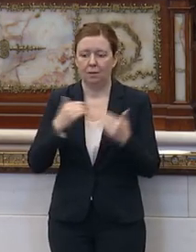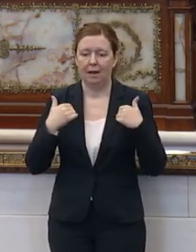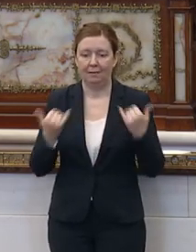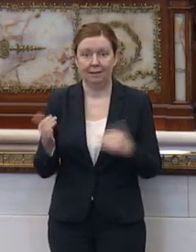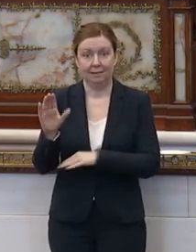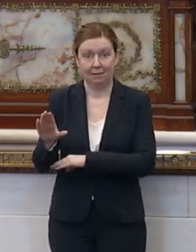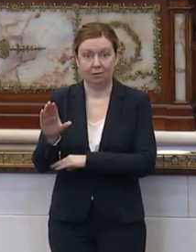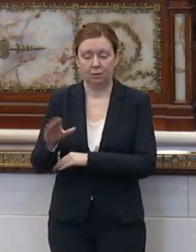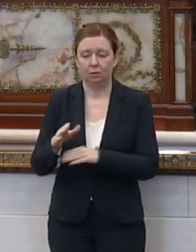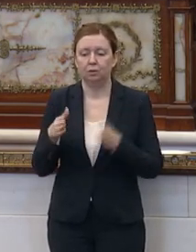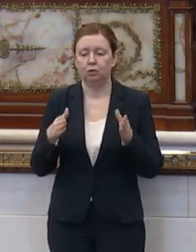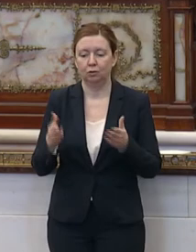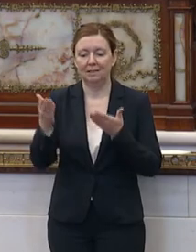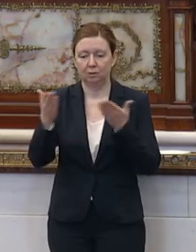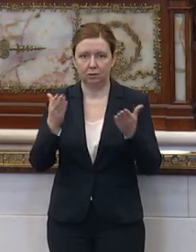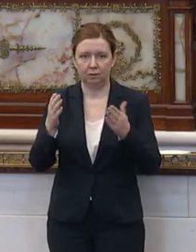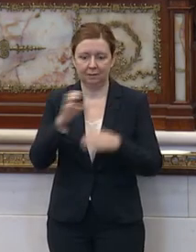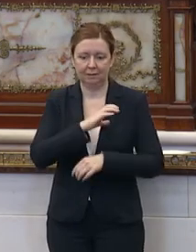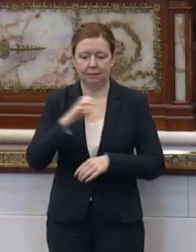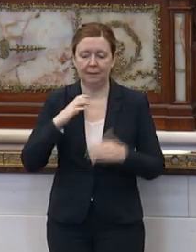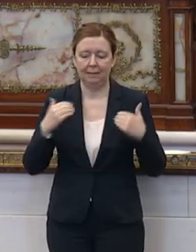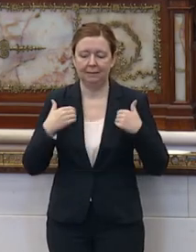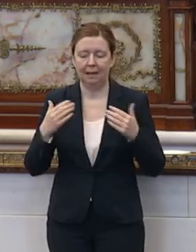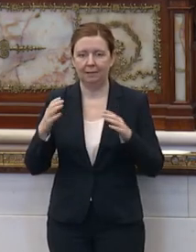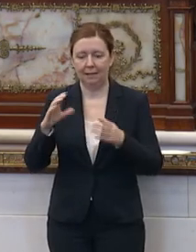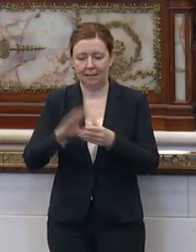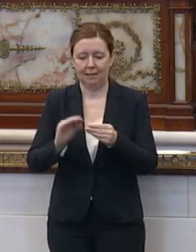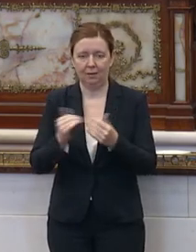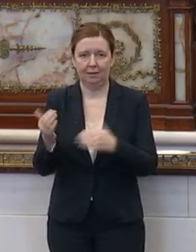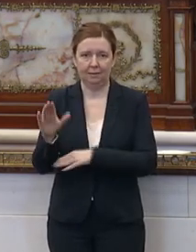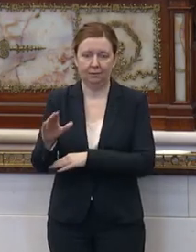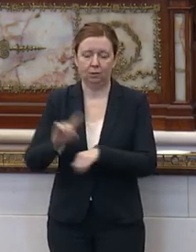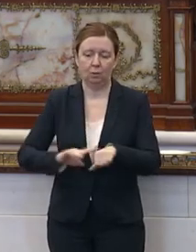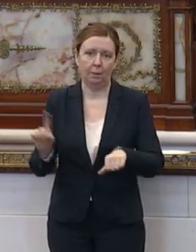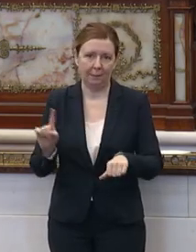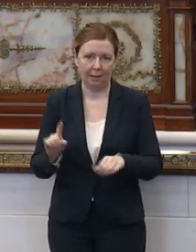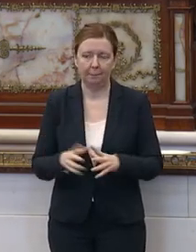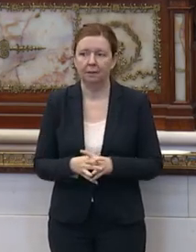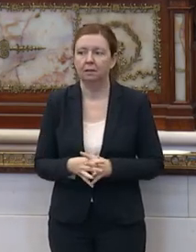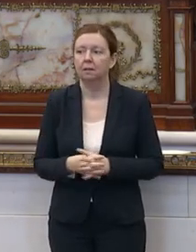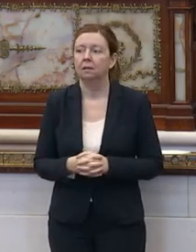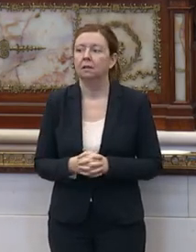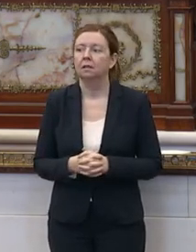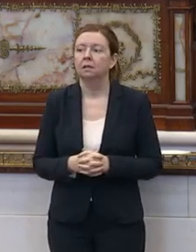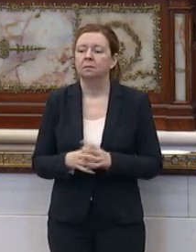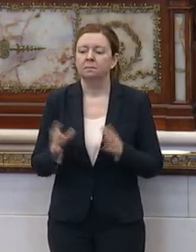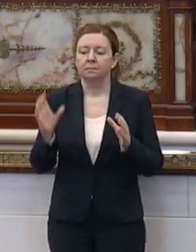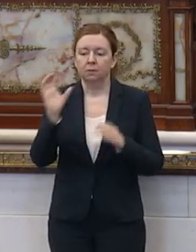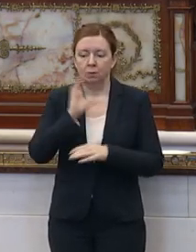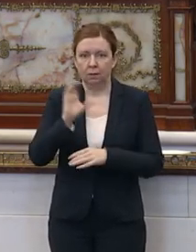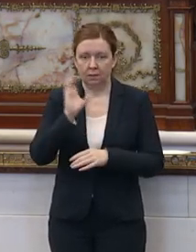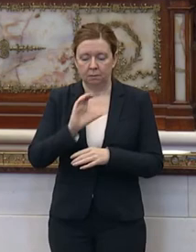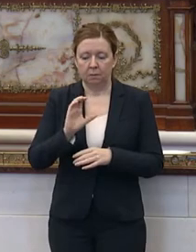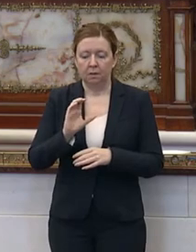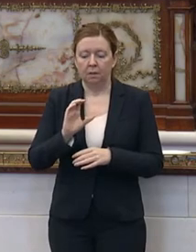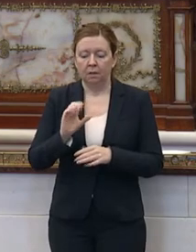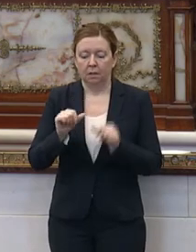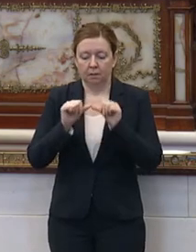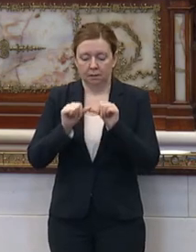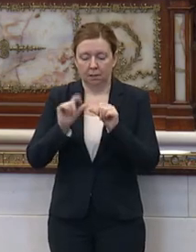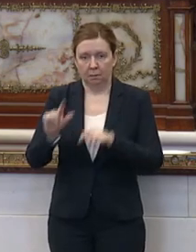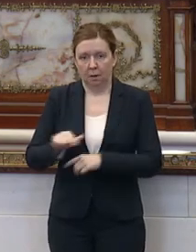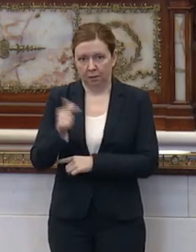this afternoon. The Streets and Services Committee is having a hearing this afternoon at 1 p.m. To explore